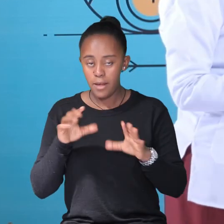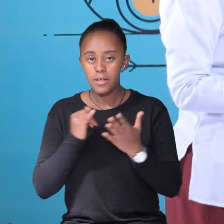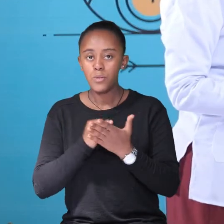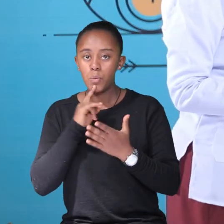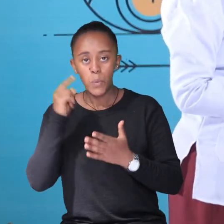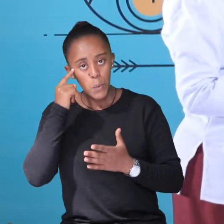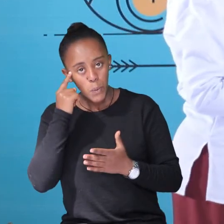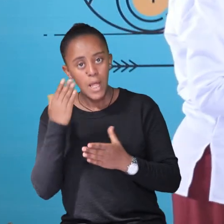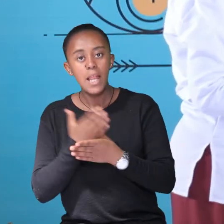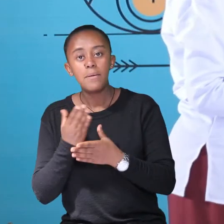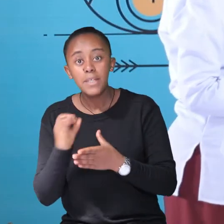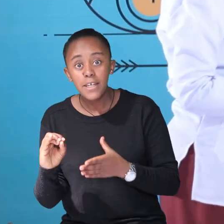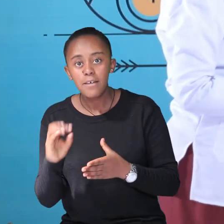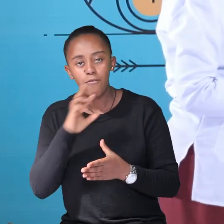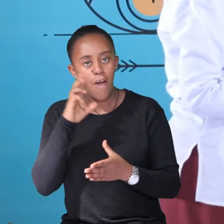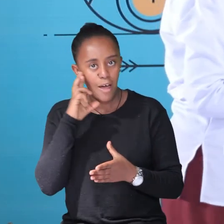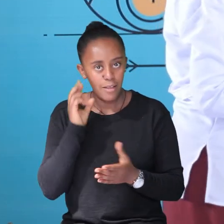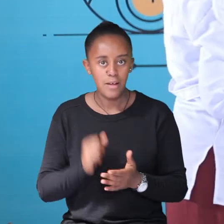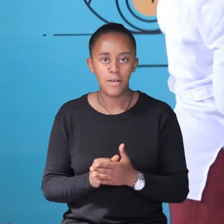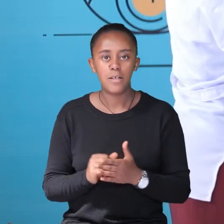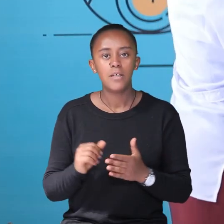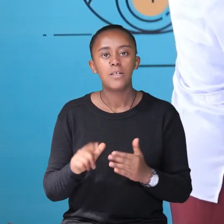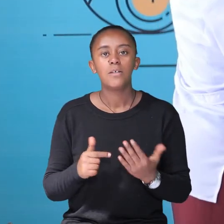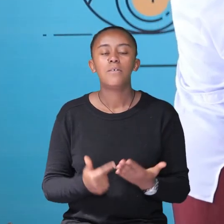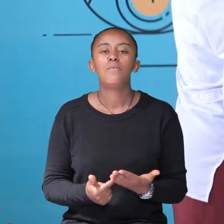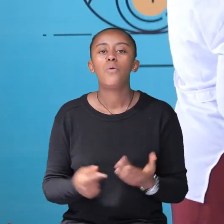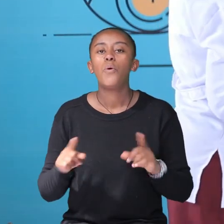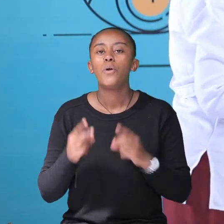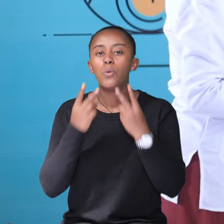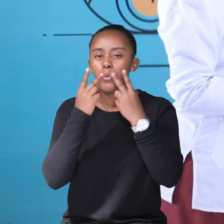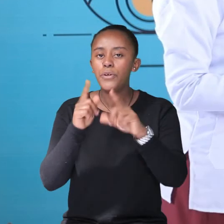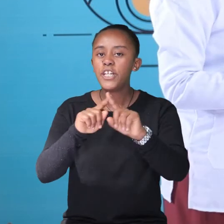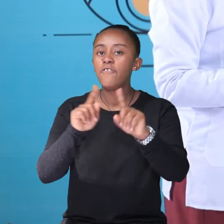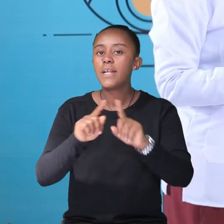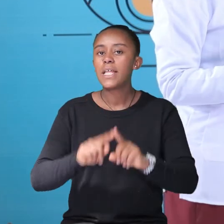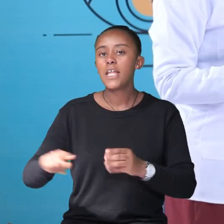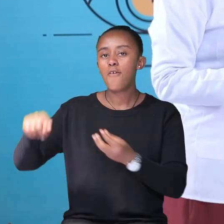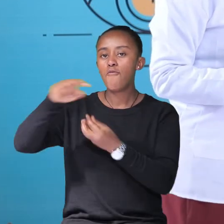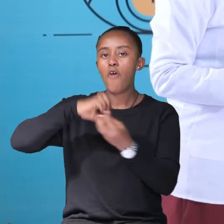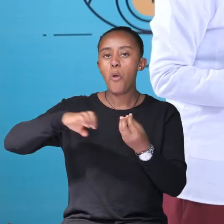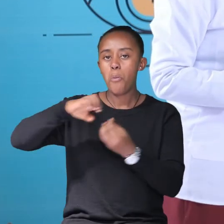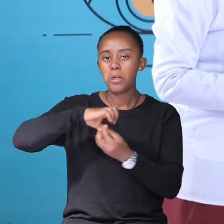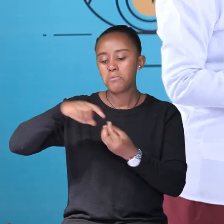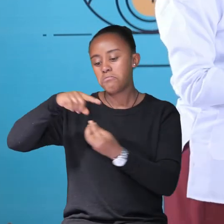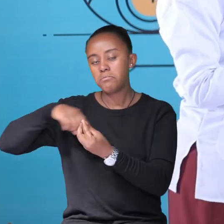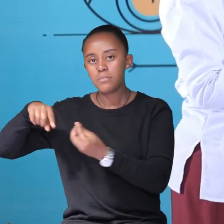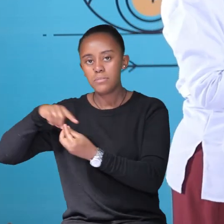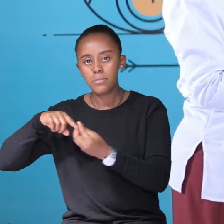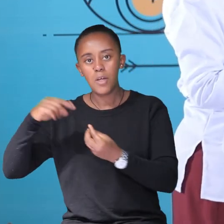light is considered as limiting factor. Therefore, when we look different